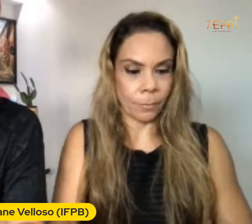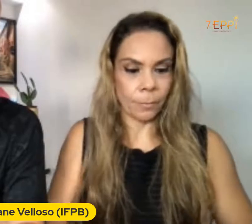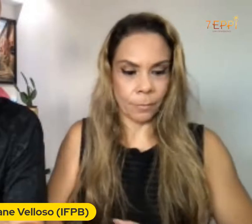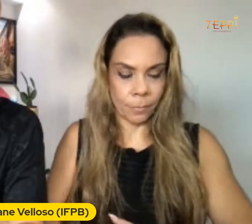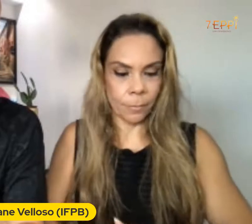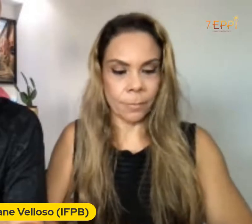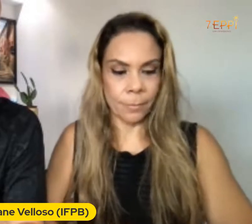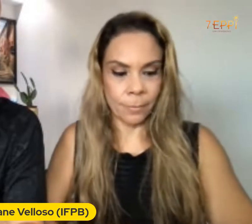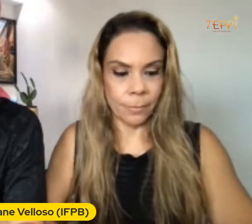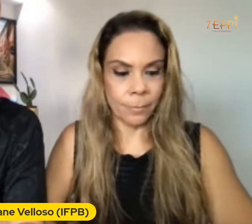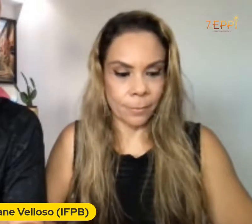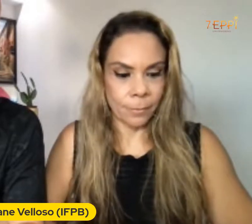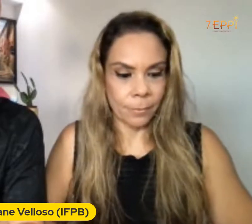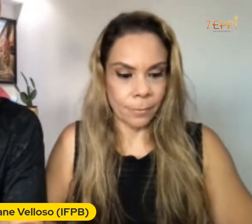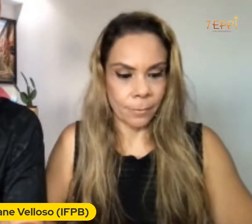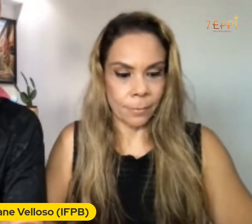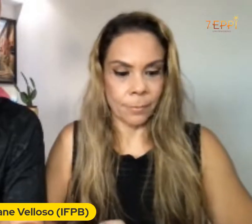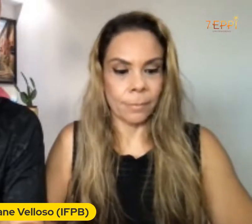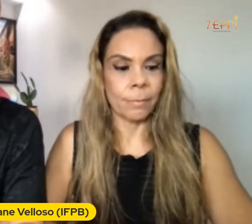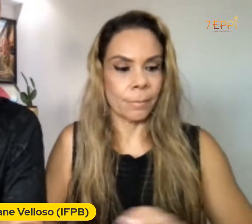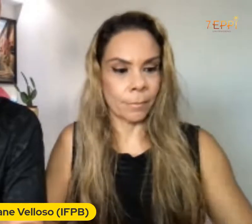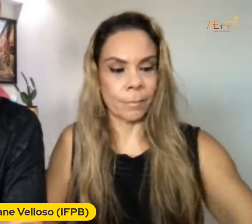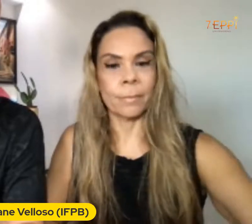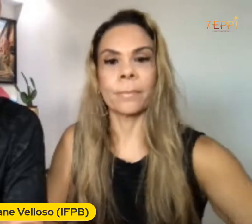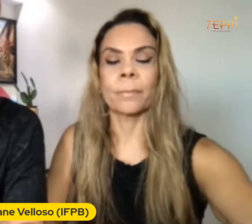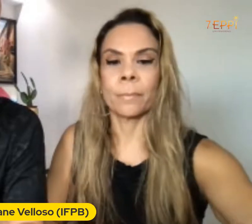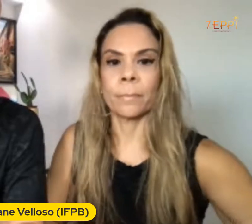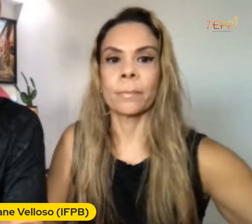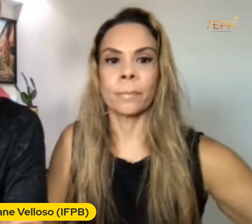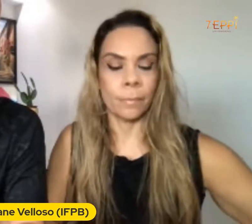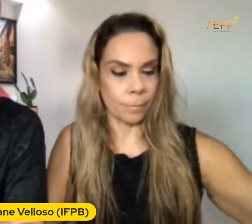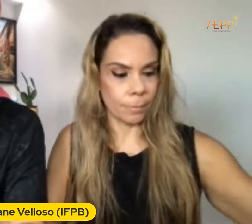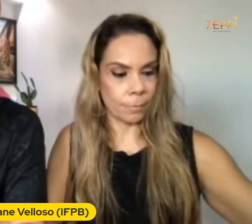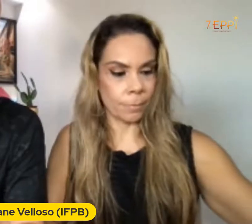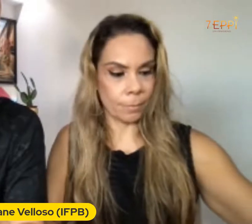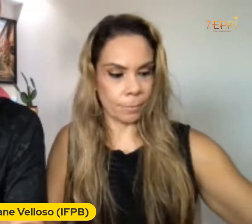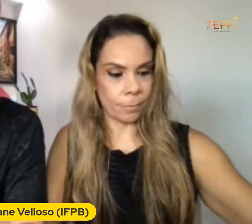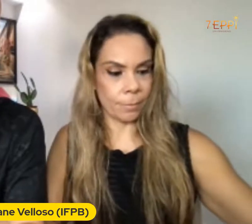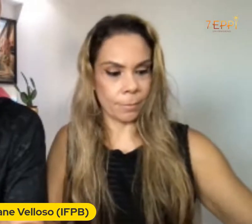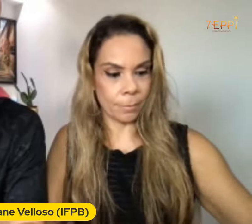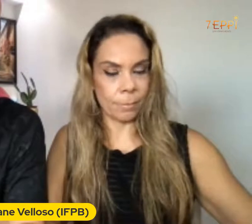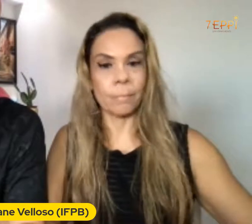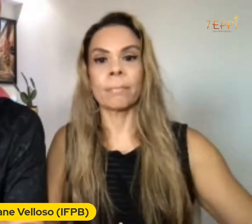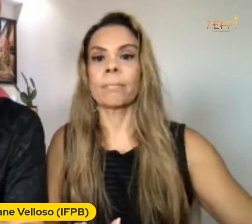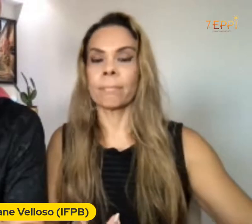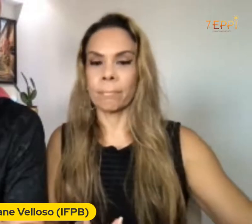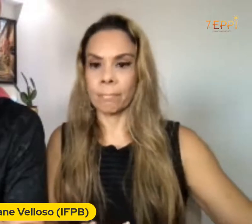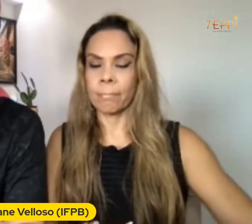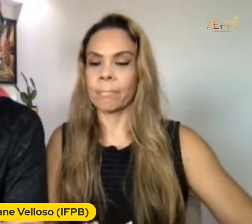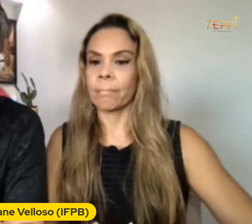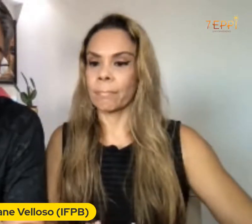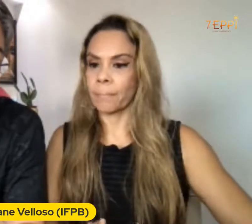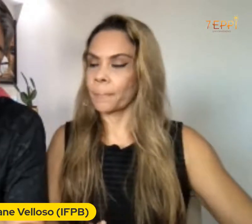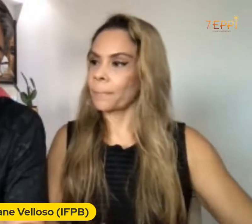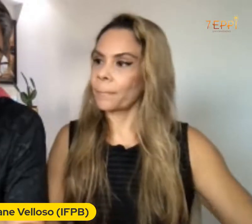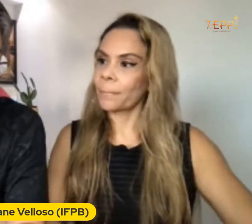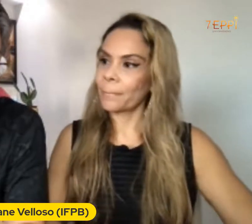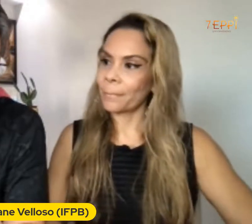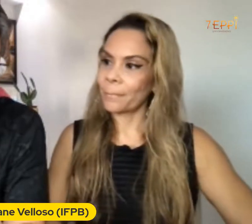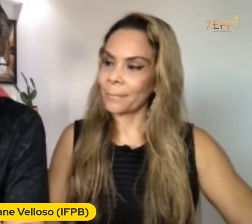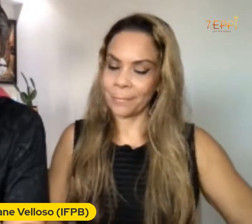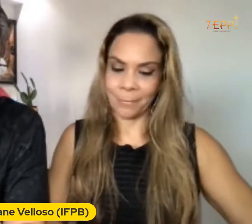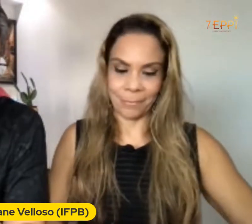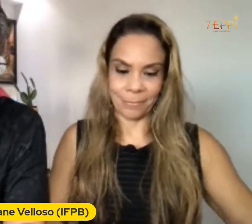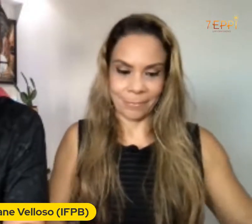for classical music and MPB with jazz, soul, and rock. He's very